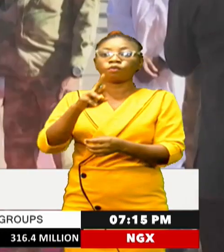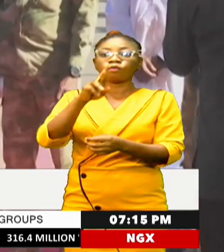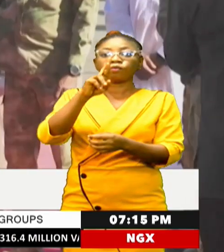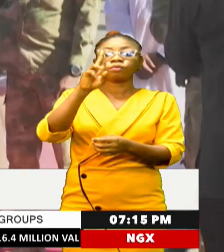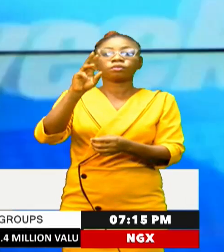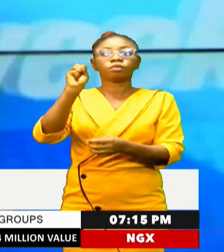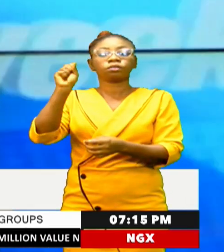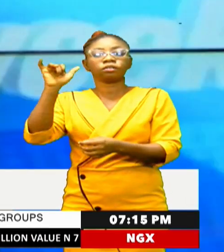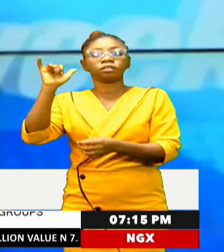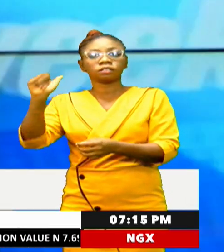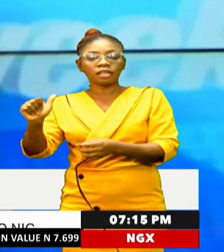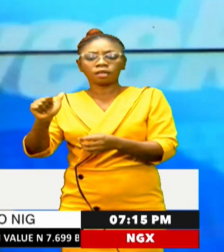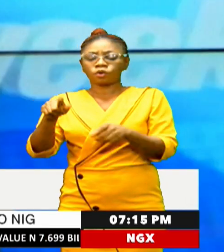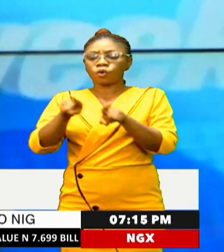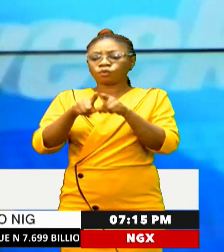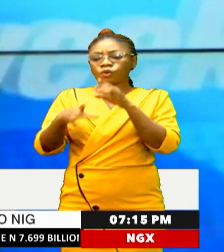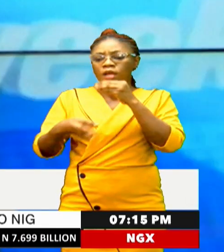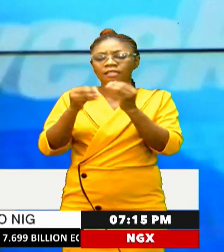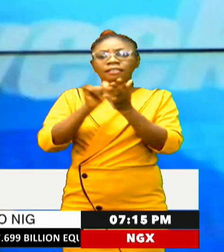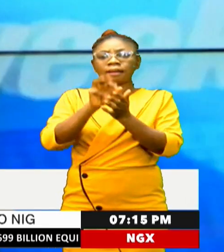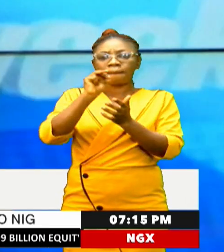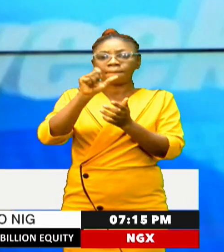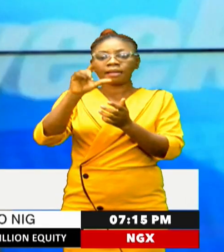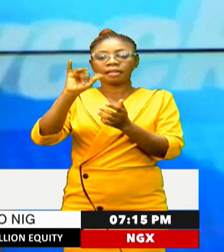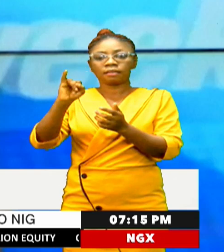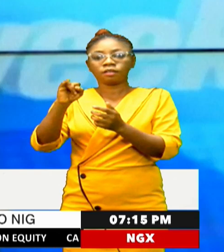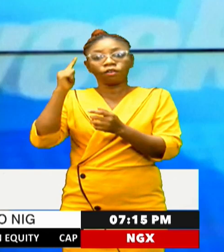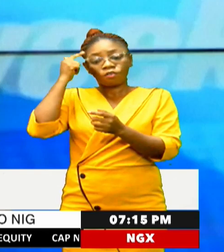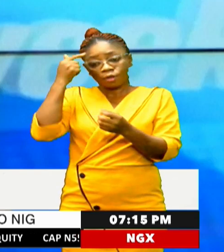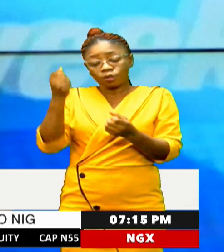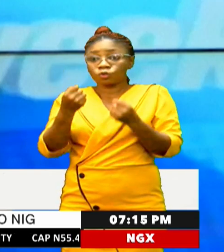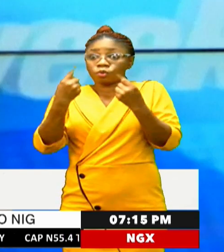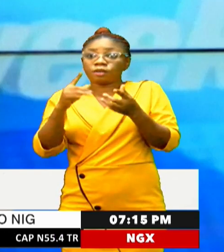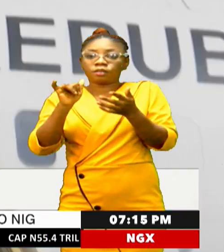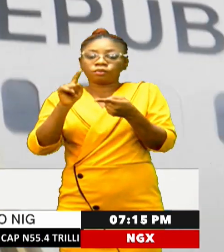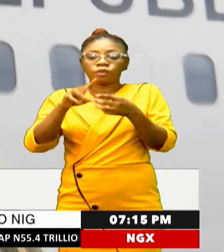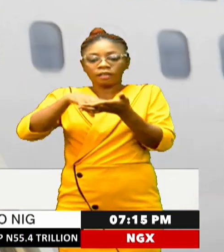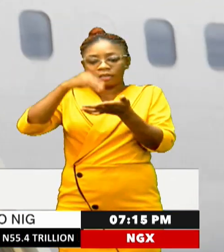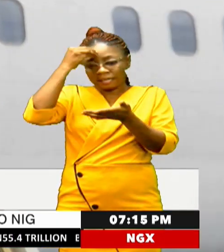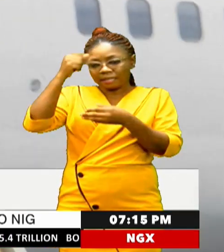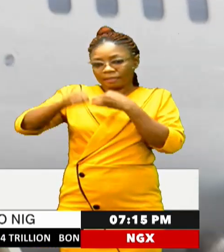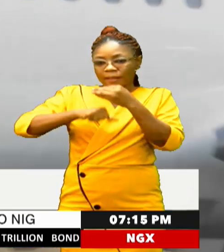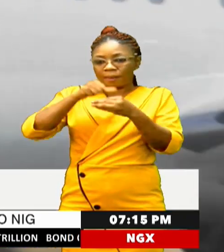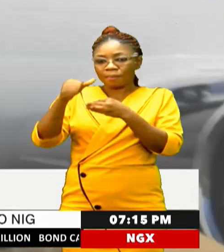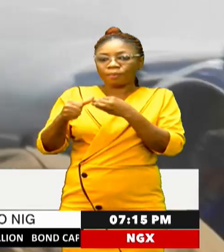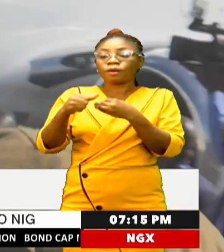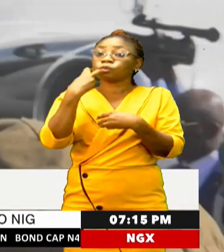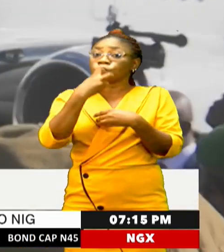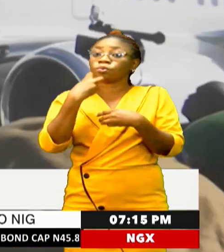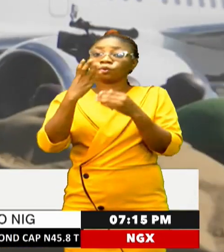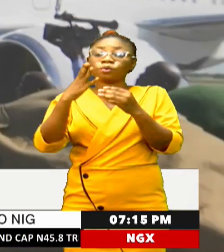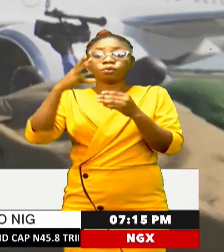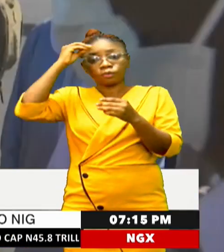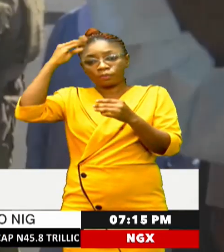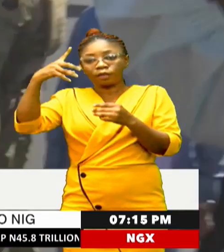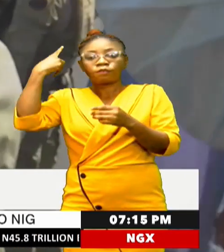Wagner. He added that Mali's government had been shocked to learn of remarks of Andriy Yusov, spokesman for Ukraine's